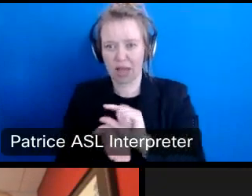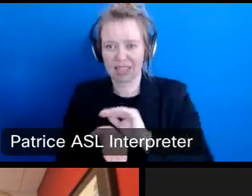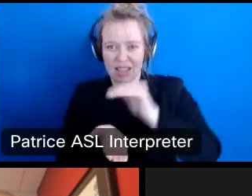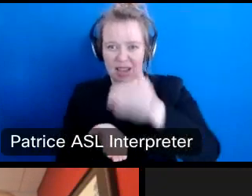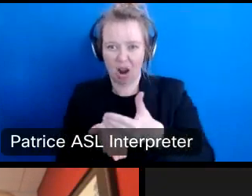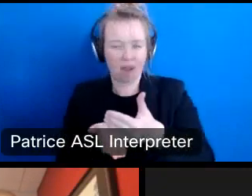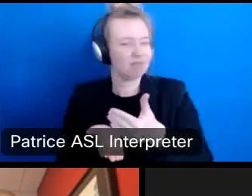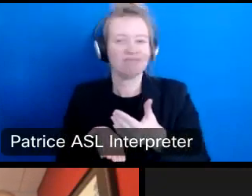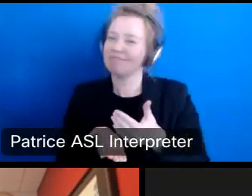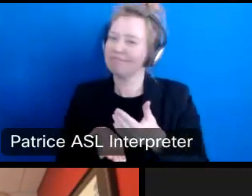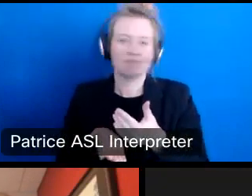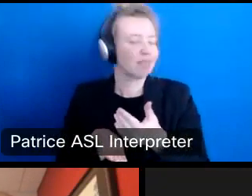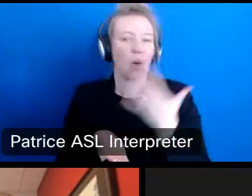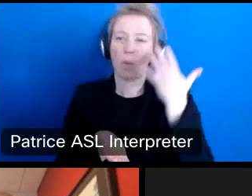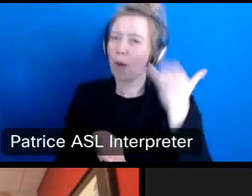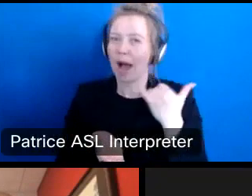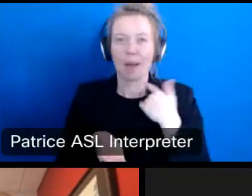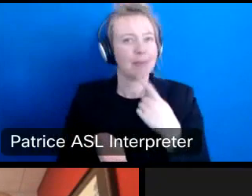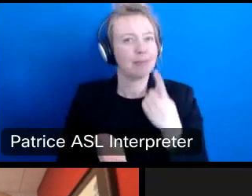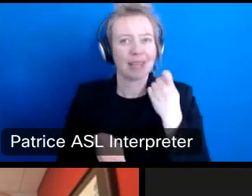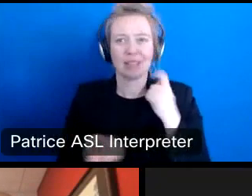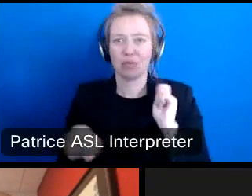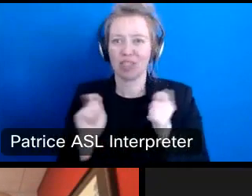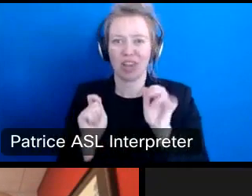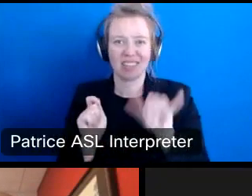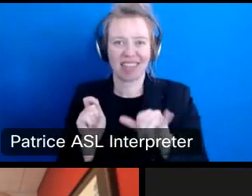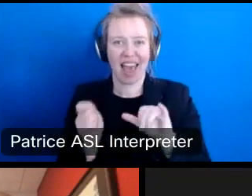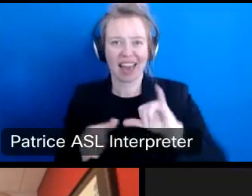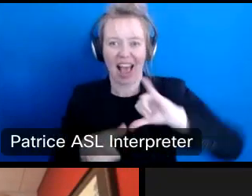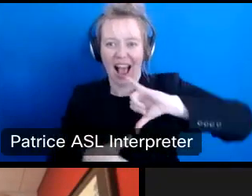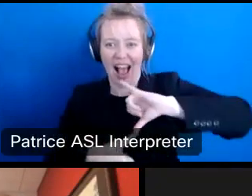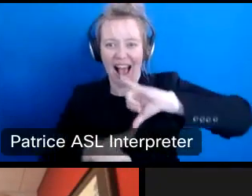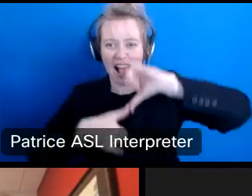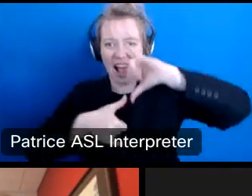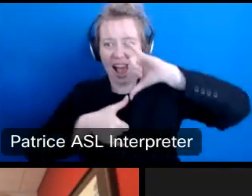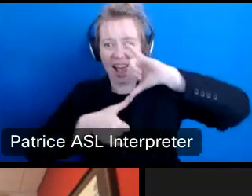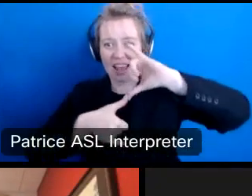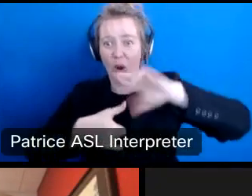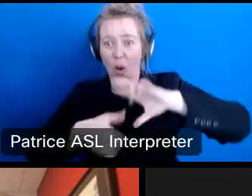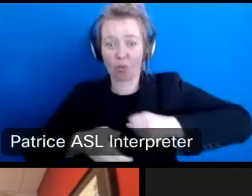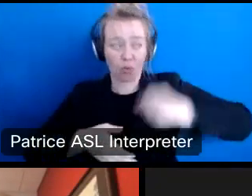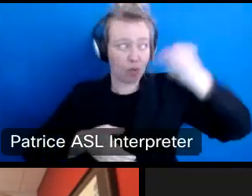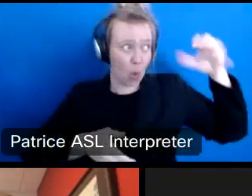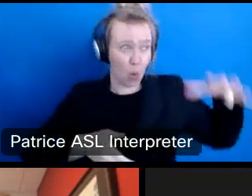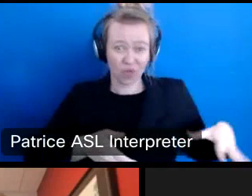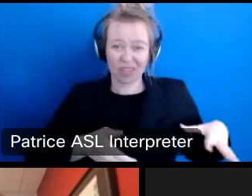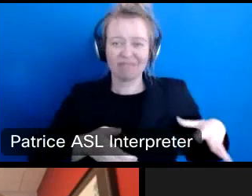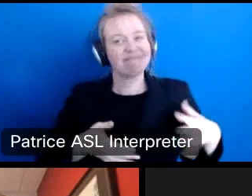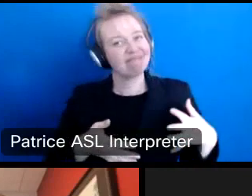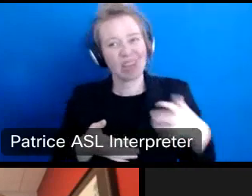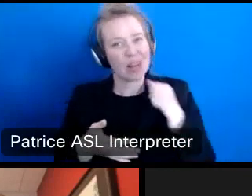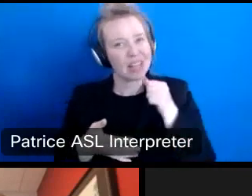effect that you would want, which is to be able to slow traffic down, and that's our main objective. On the permeable pavers, I would ask, I